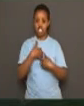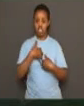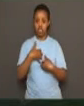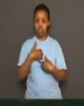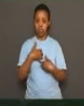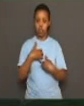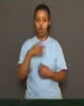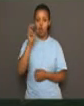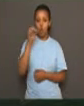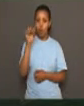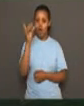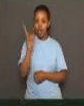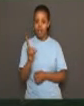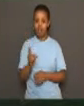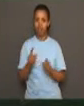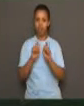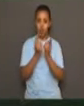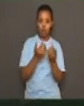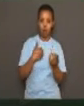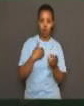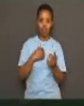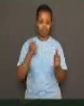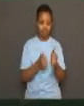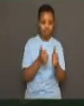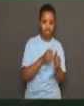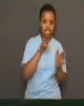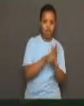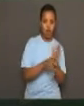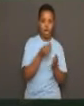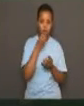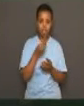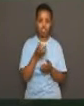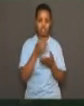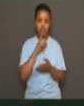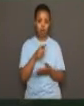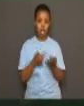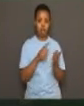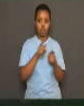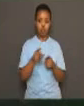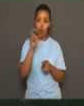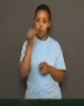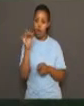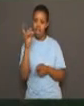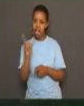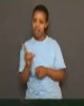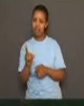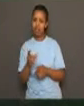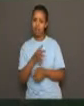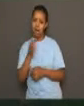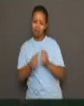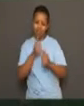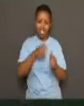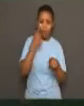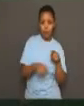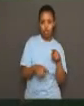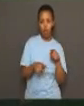is chasing a group of walia ibex. The smaller and slower ibex will likely be